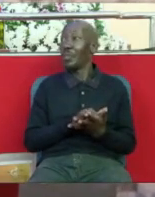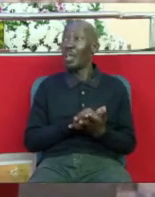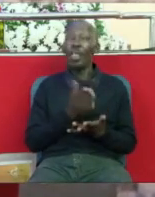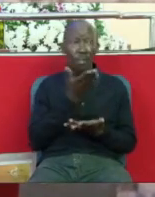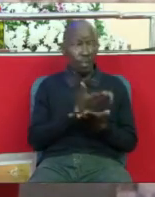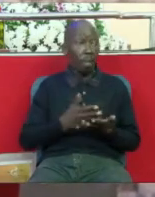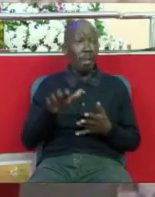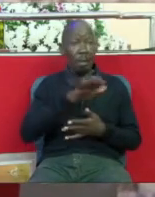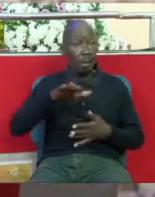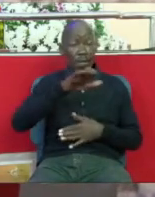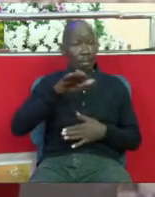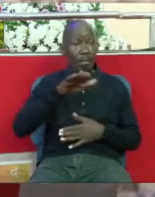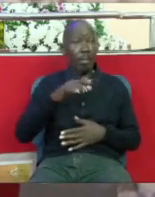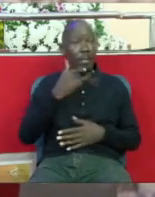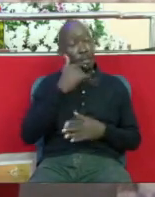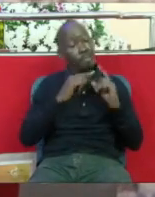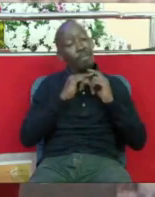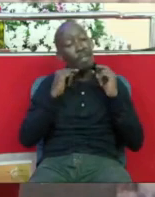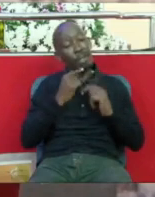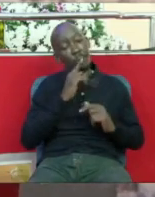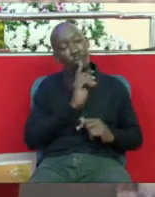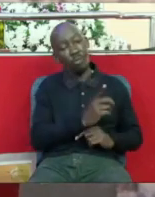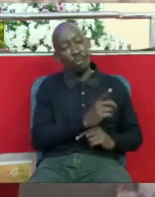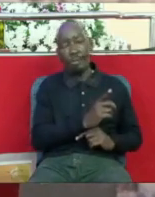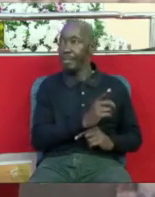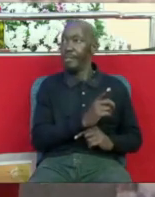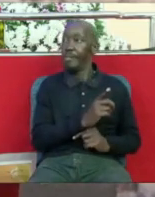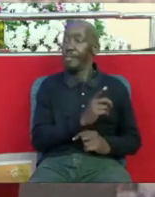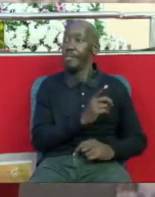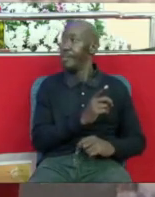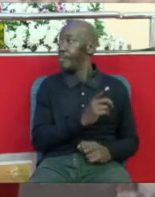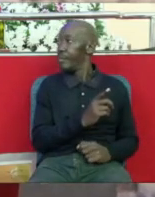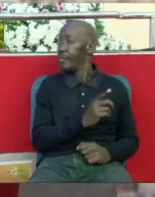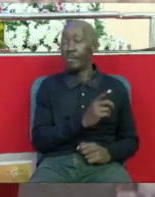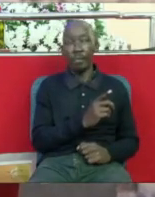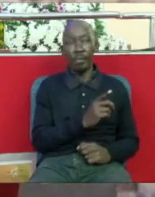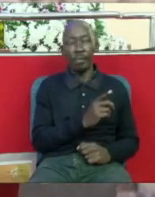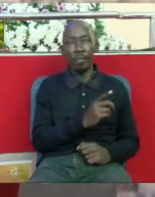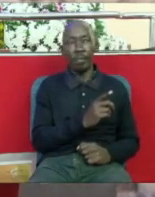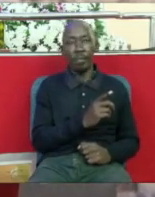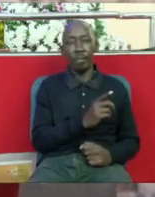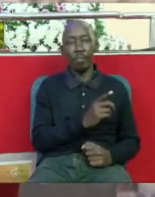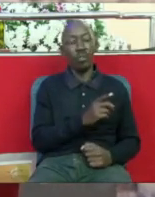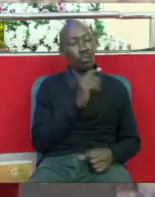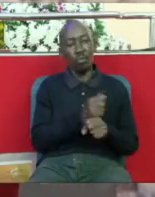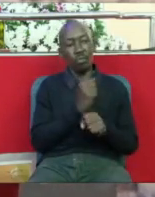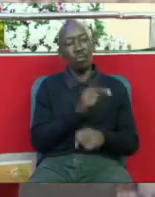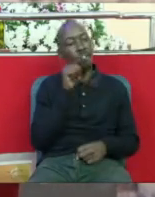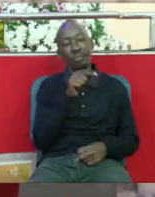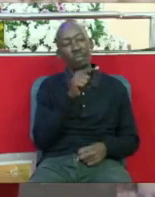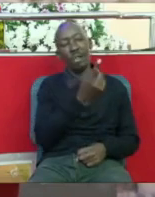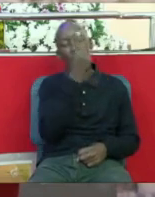places they will tell you as a pastor, do it. Kwa sababu pana mahali watakwambia kama mchungaji fanya hiyo kazi.